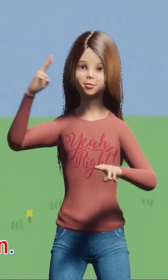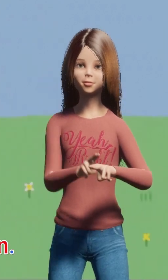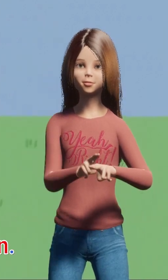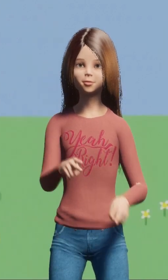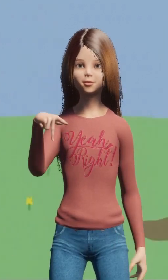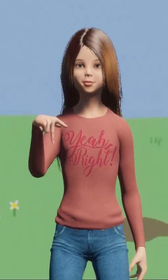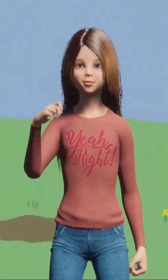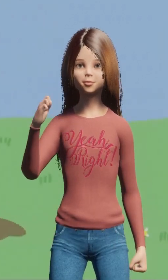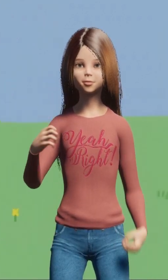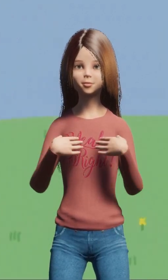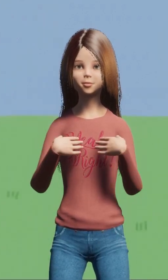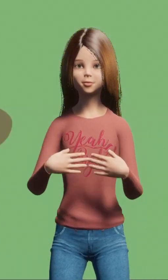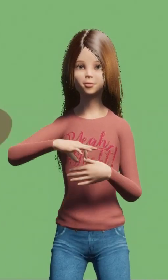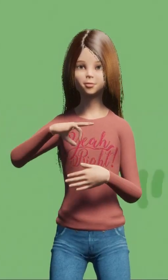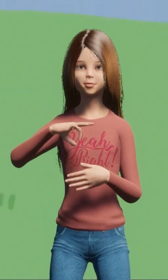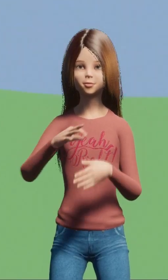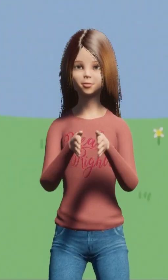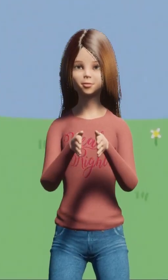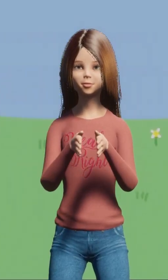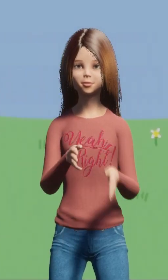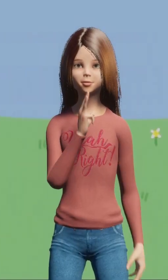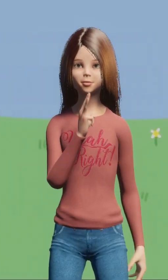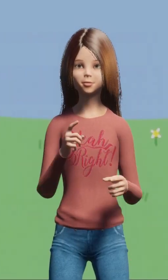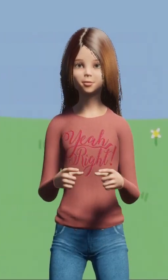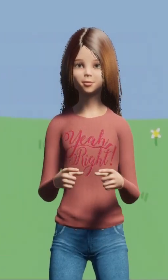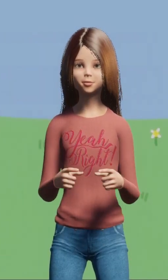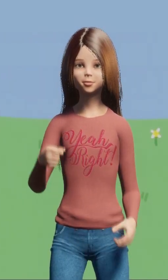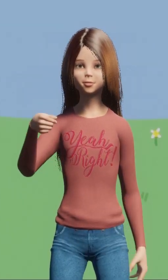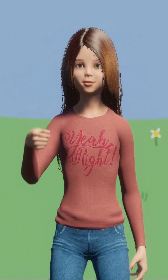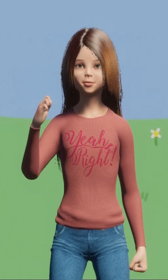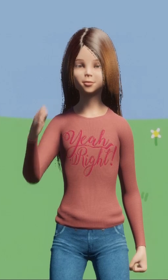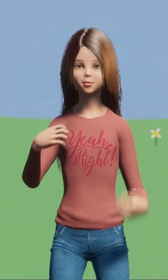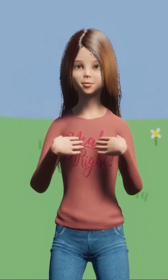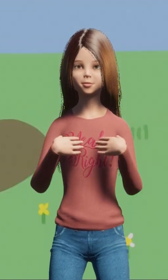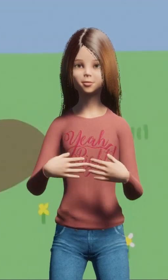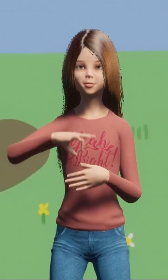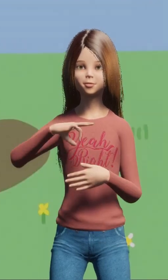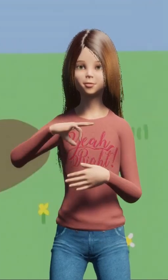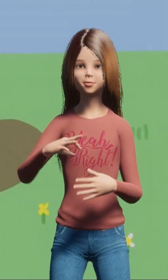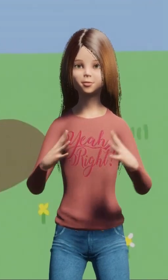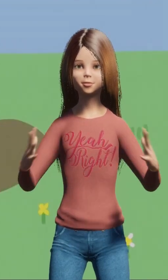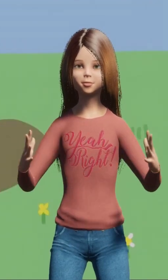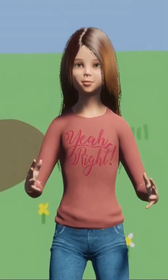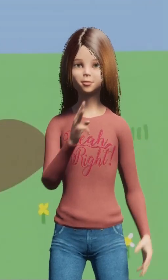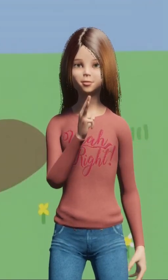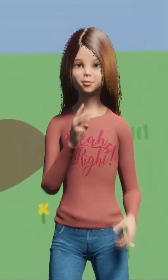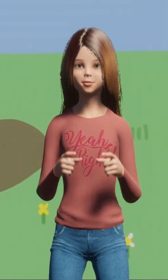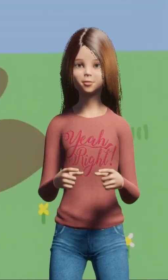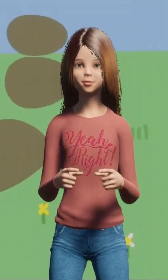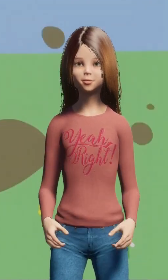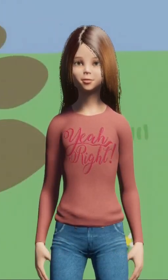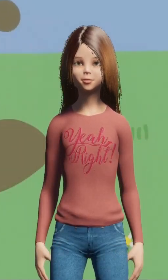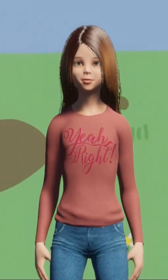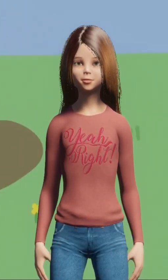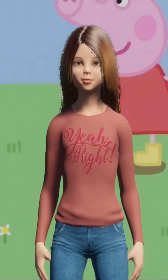Peppa and George are having a lot of fun. Peppa has found a little puddle. George has found a big